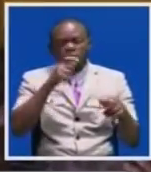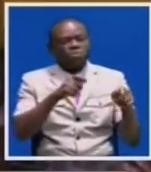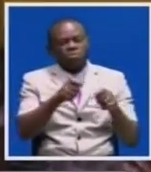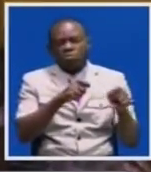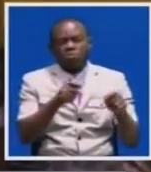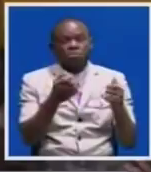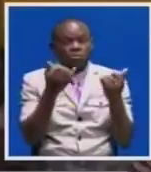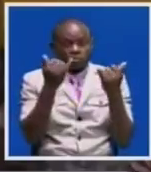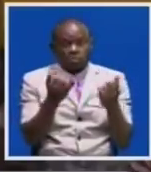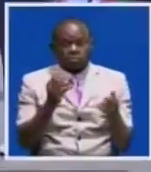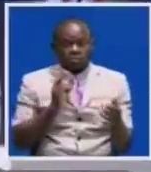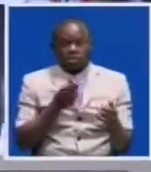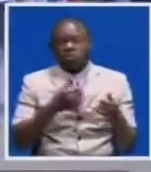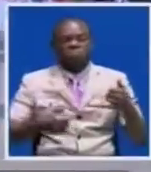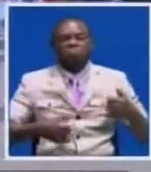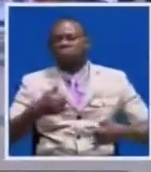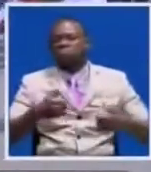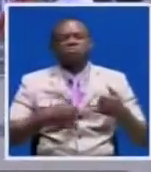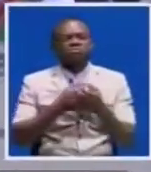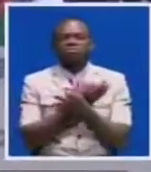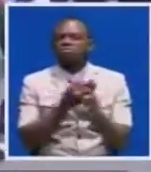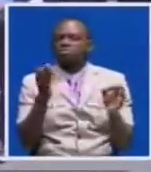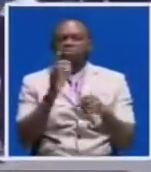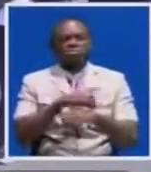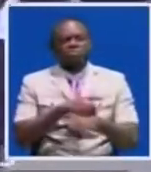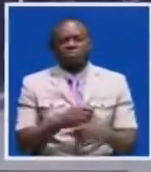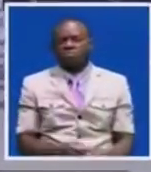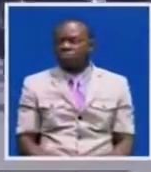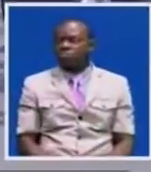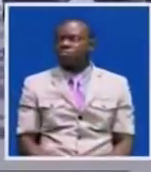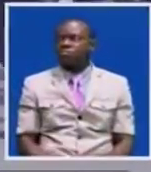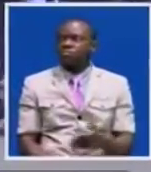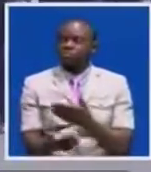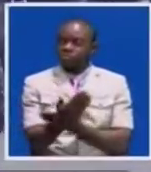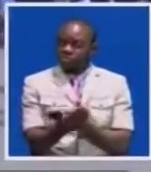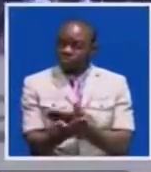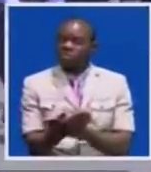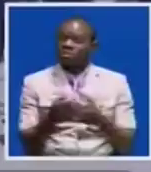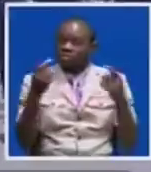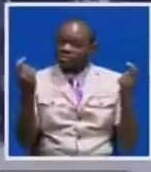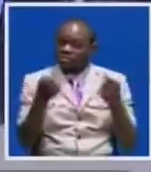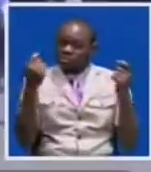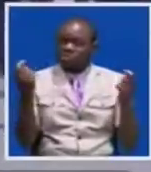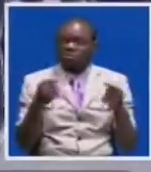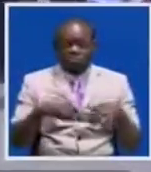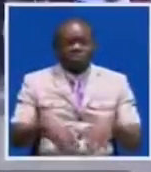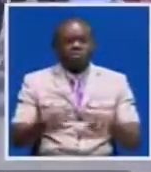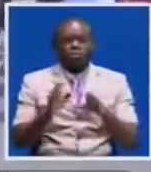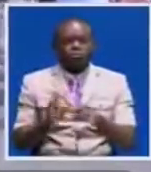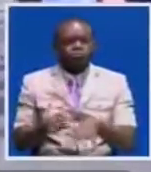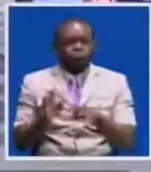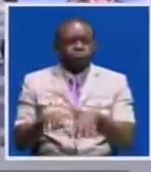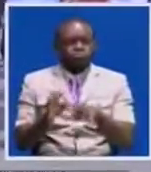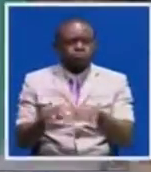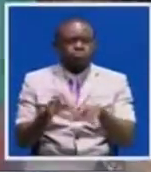are enjoying today. And in the morning of Independence Day, the celebrations continued, starting with a march past from the Mukuni